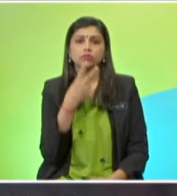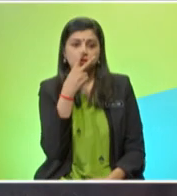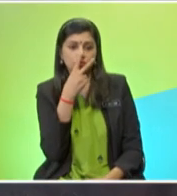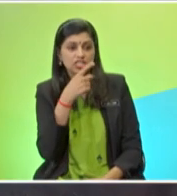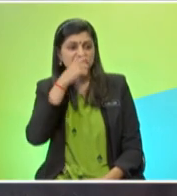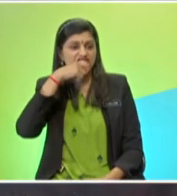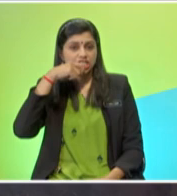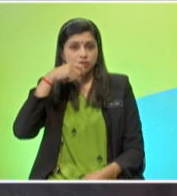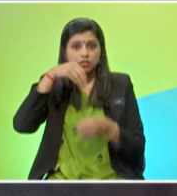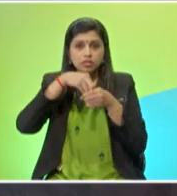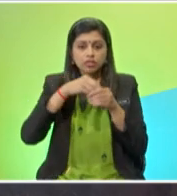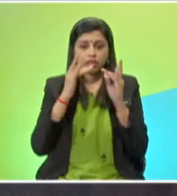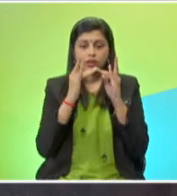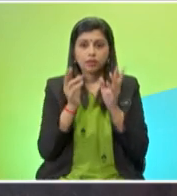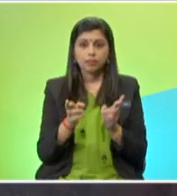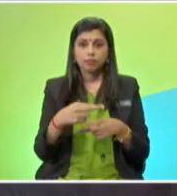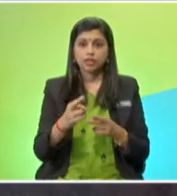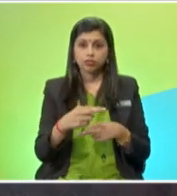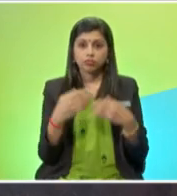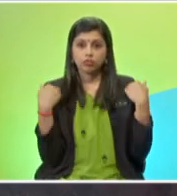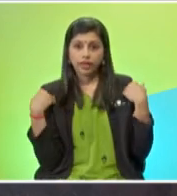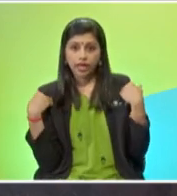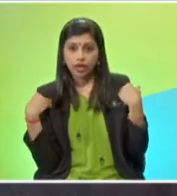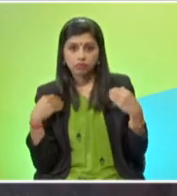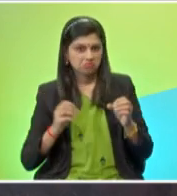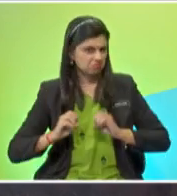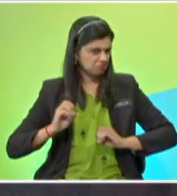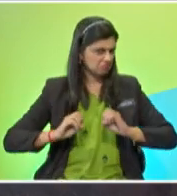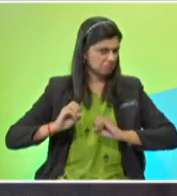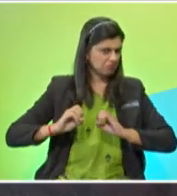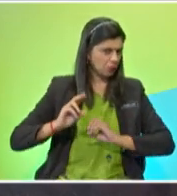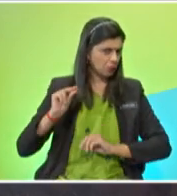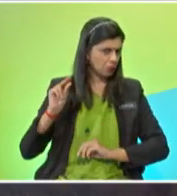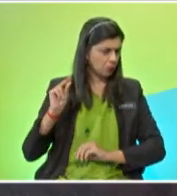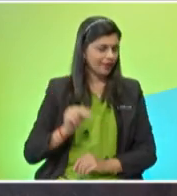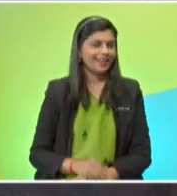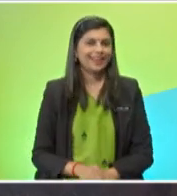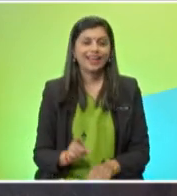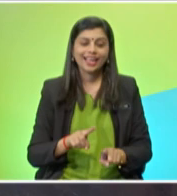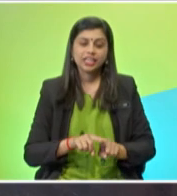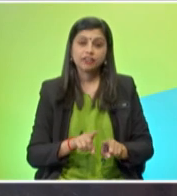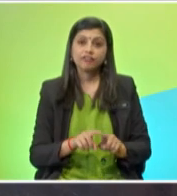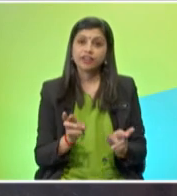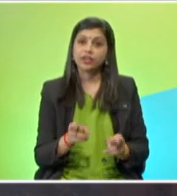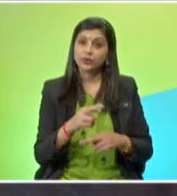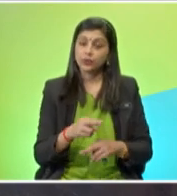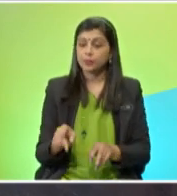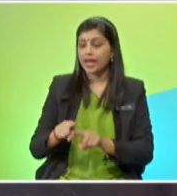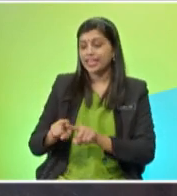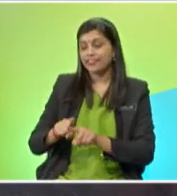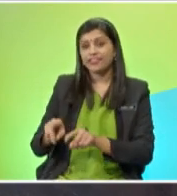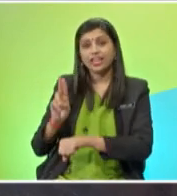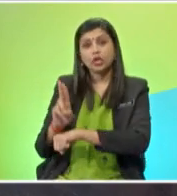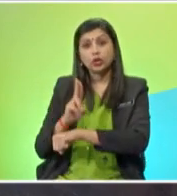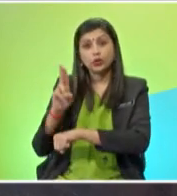bedroom. I don't think right? so as well. Yeah, so different rooms have different uses with different items that can